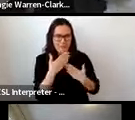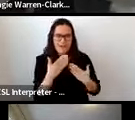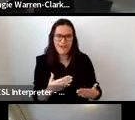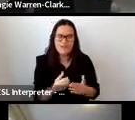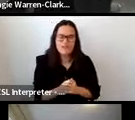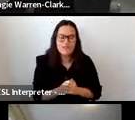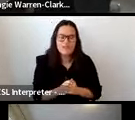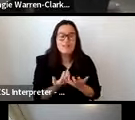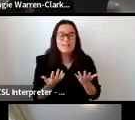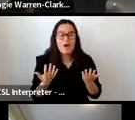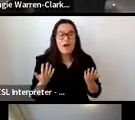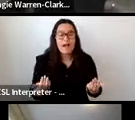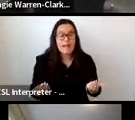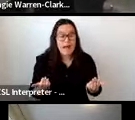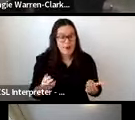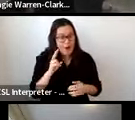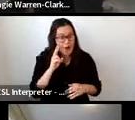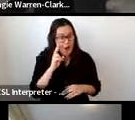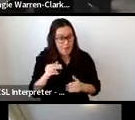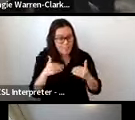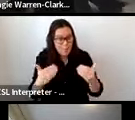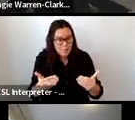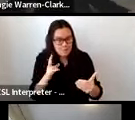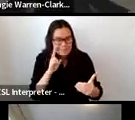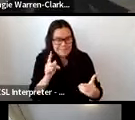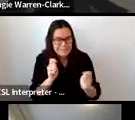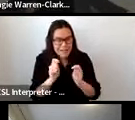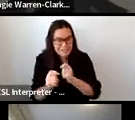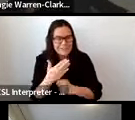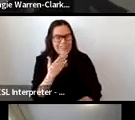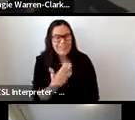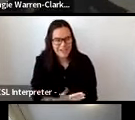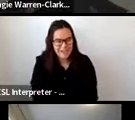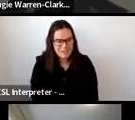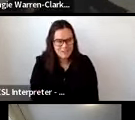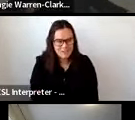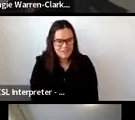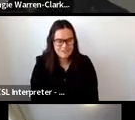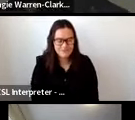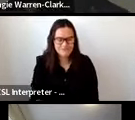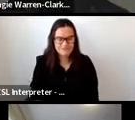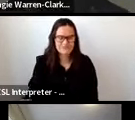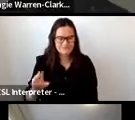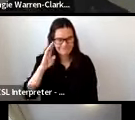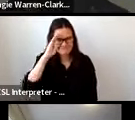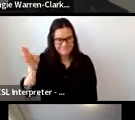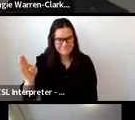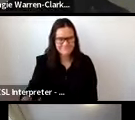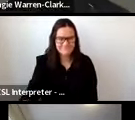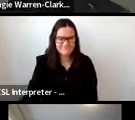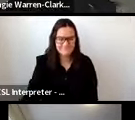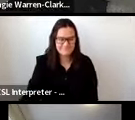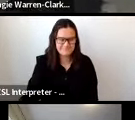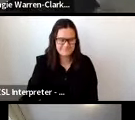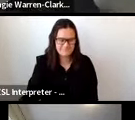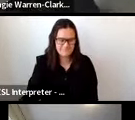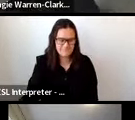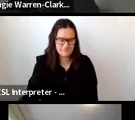to seeing some changes. Thank you. Thank you very much. Ka kite. Ka